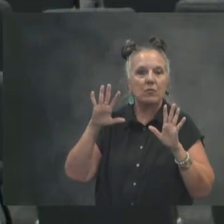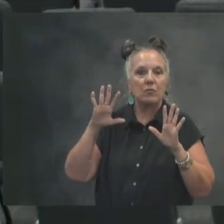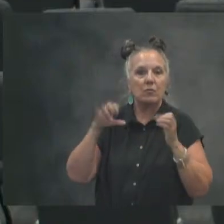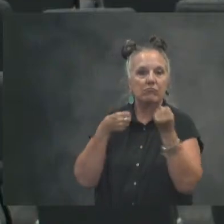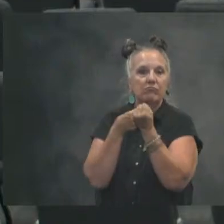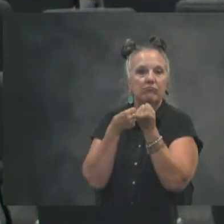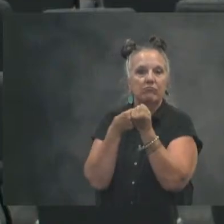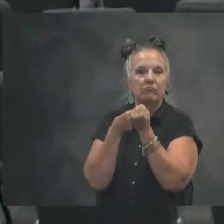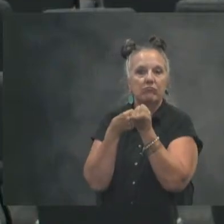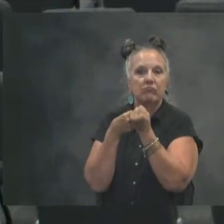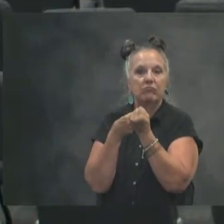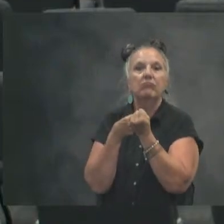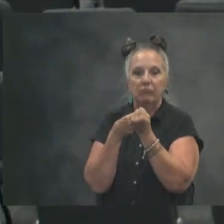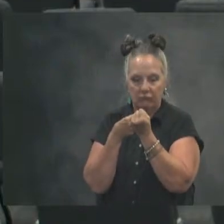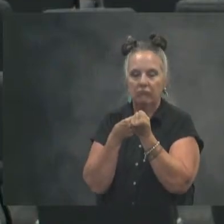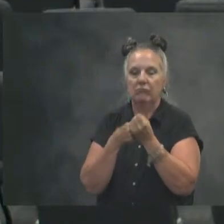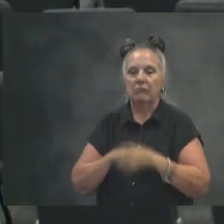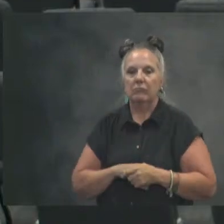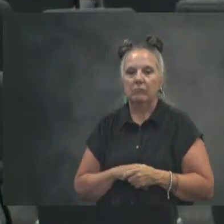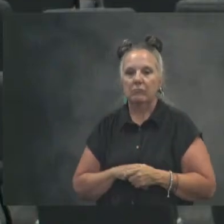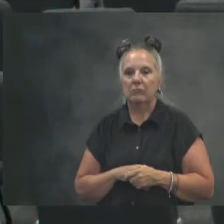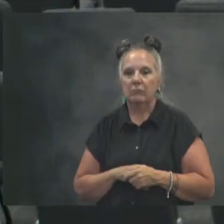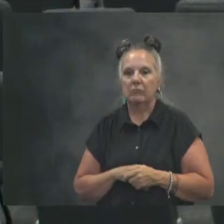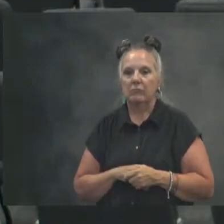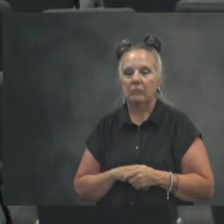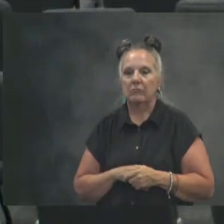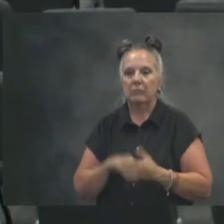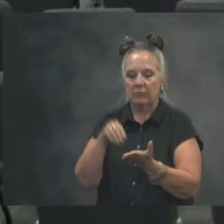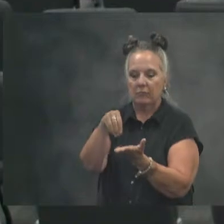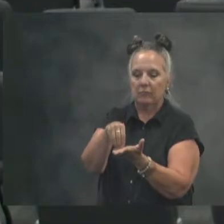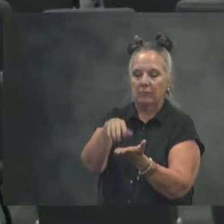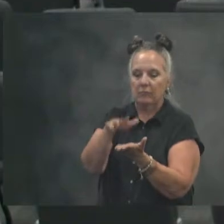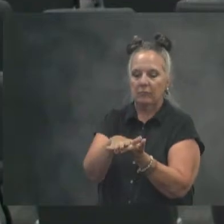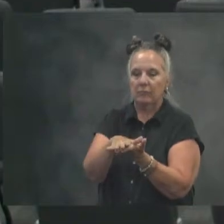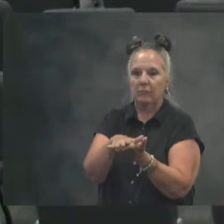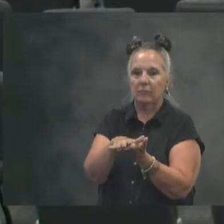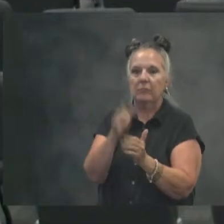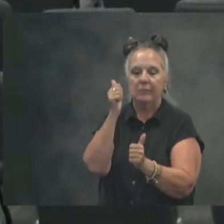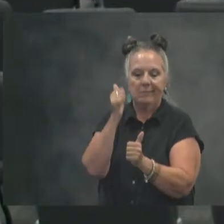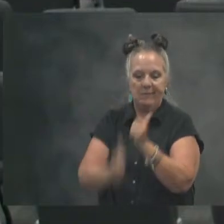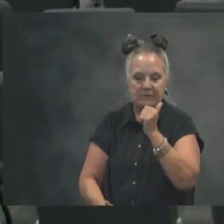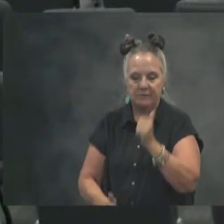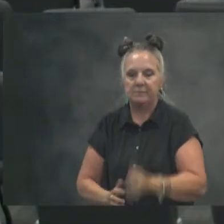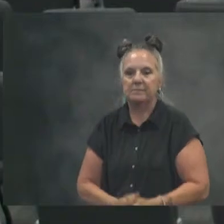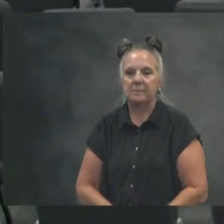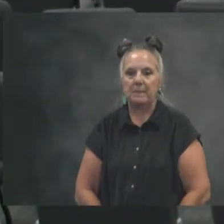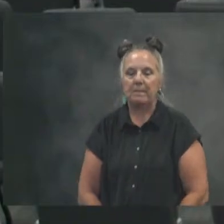of the motion, please raise your hand. 7 affirmative, student member concurs.